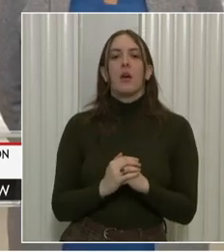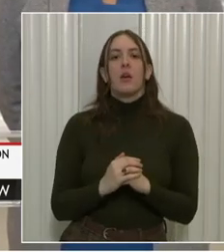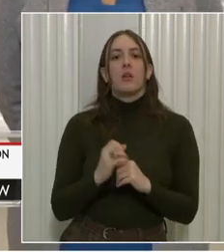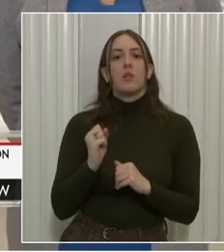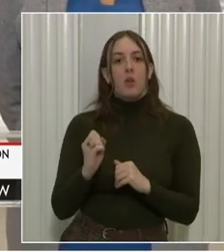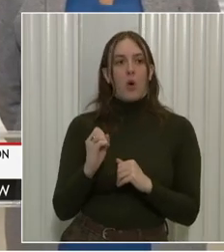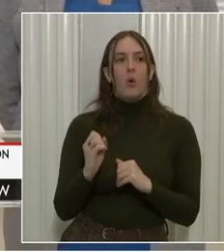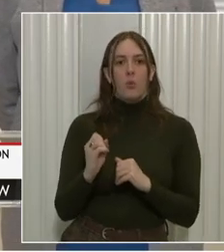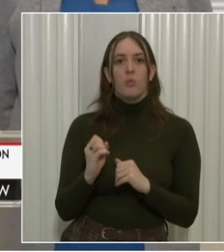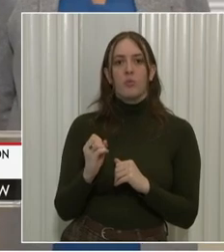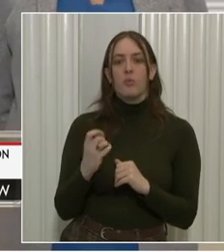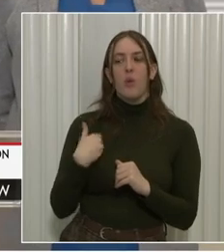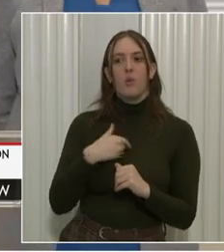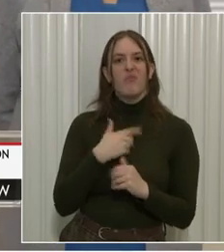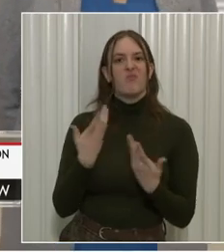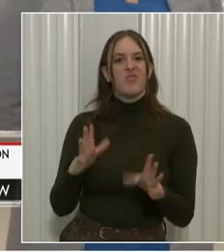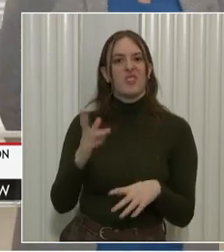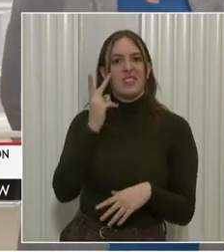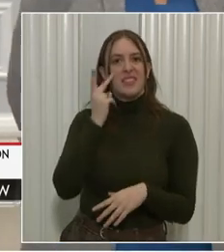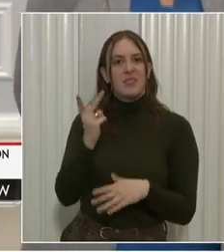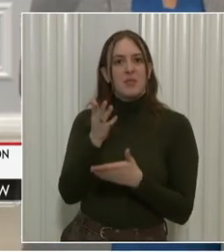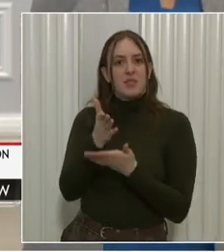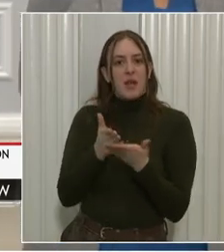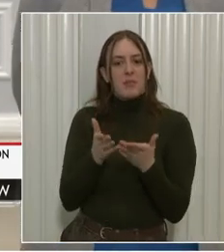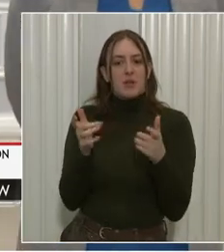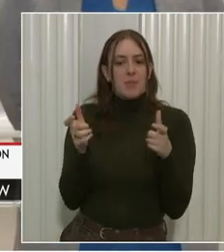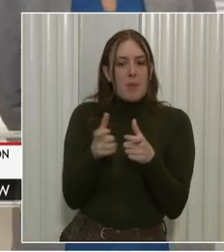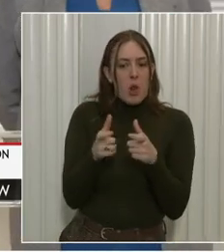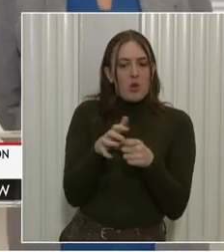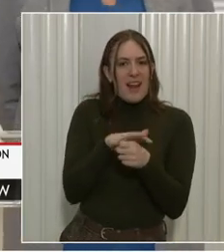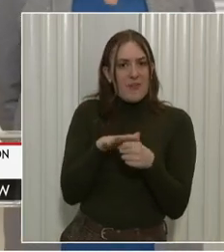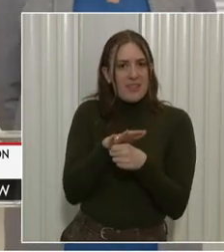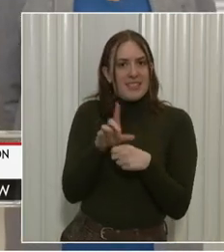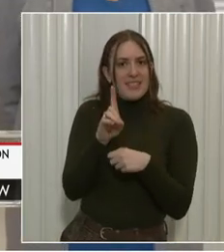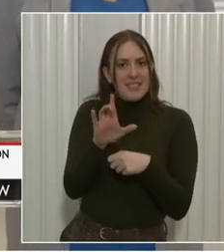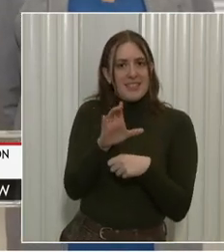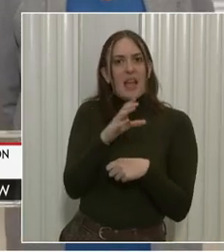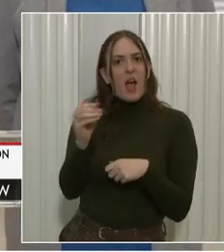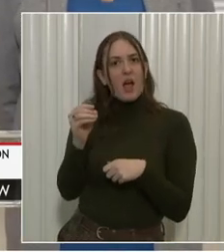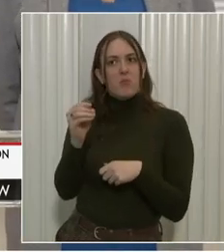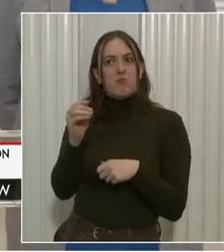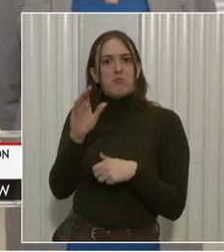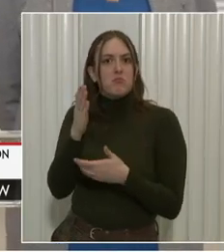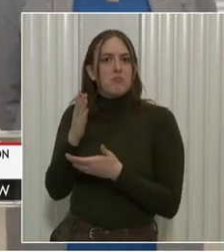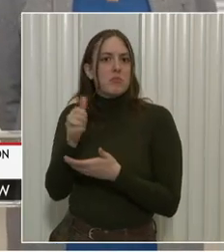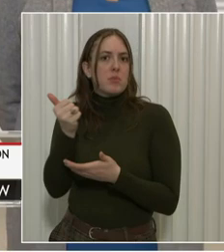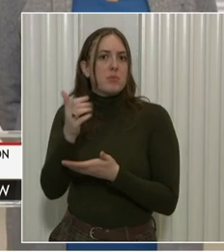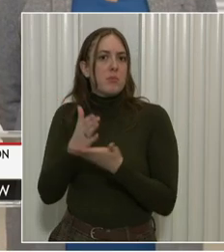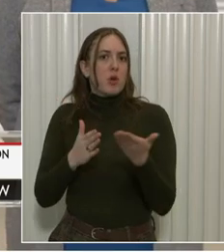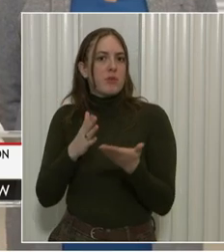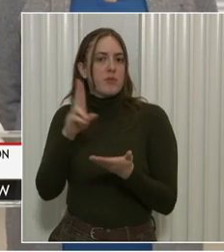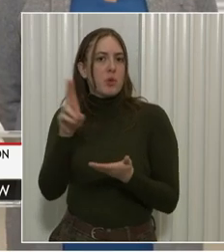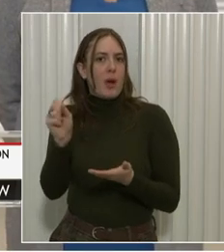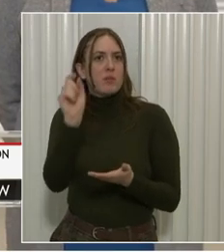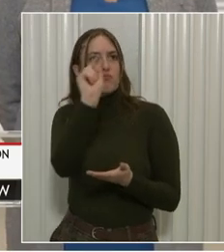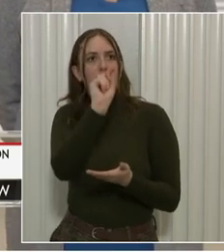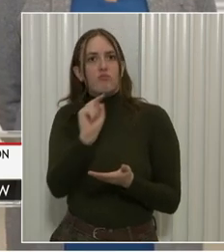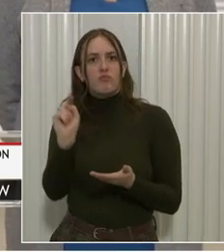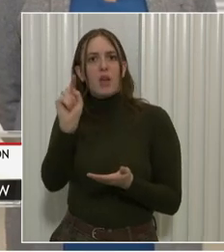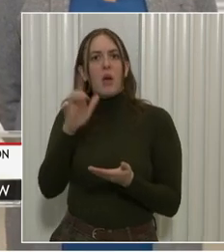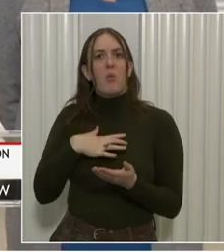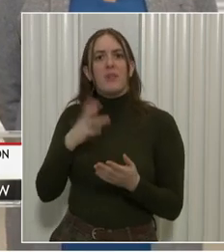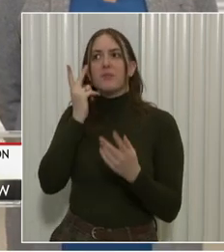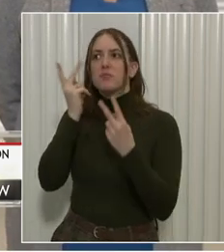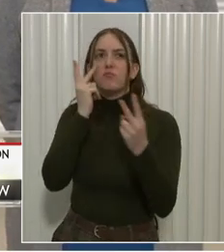We've seen this in some smaller jurisdictions around the District of Columbia and across the country. So we've watched what they've done,